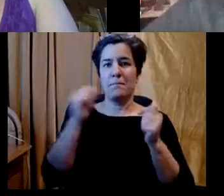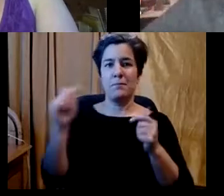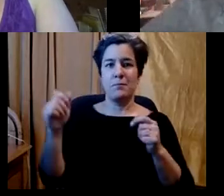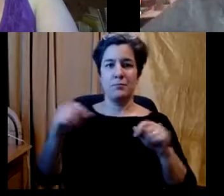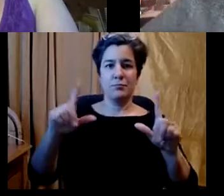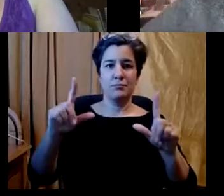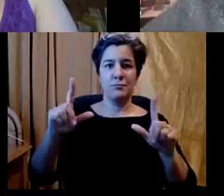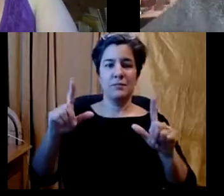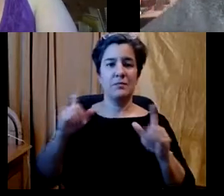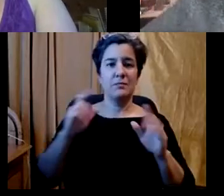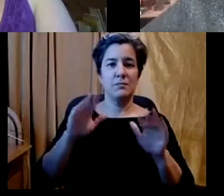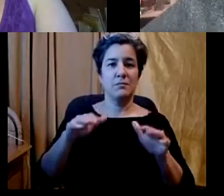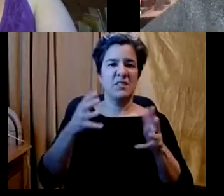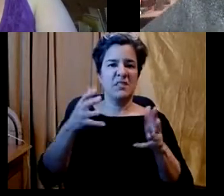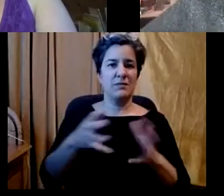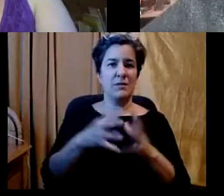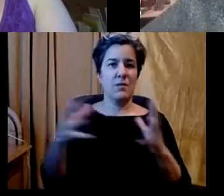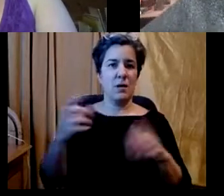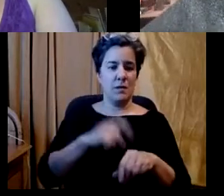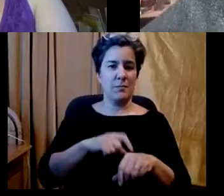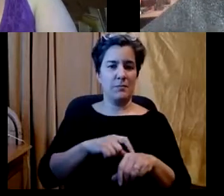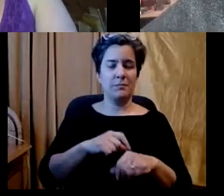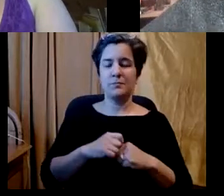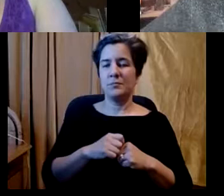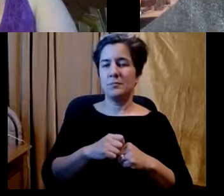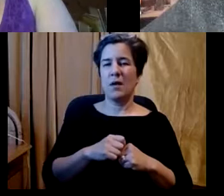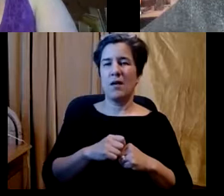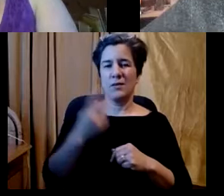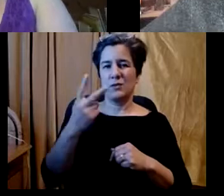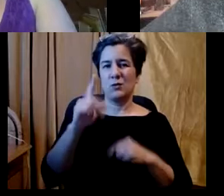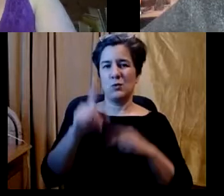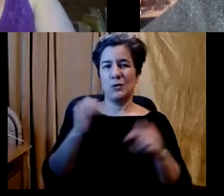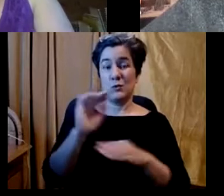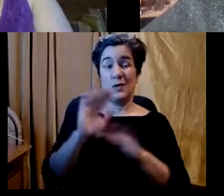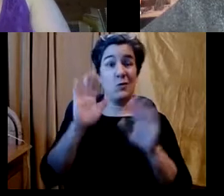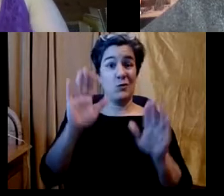And I appreciate the 2 questions tonight. The 2 questions were great.